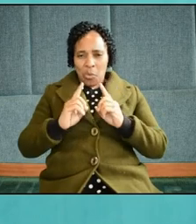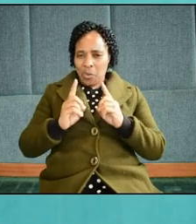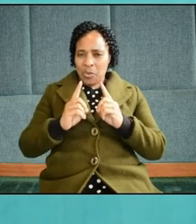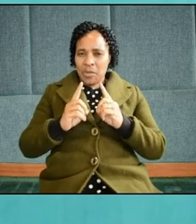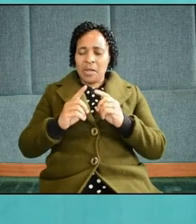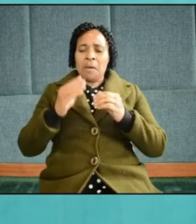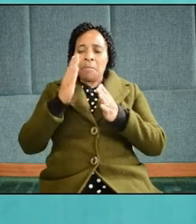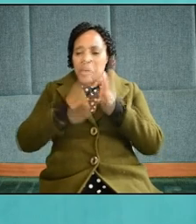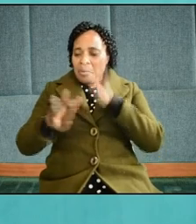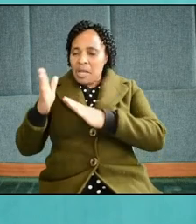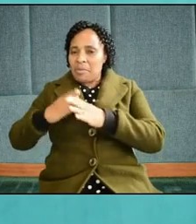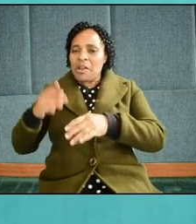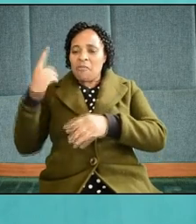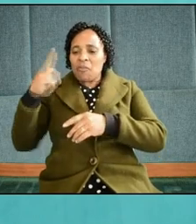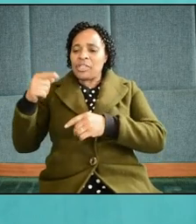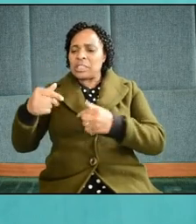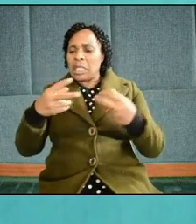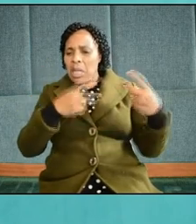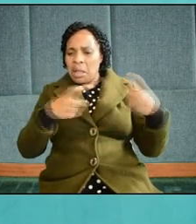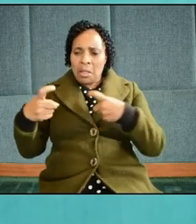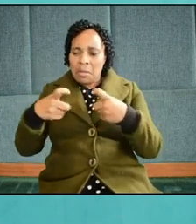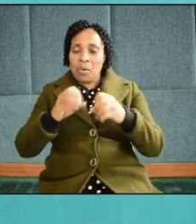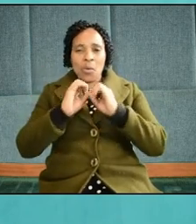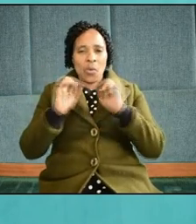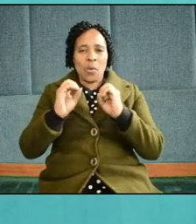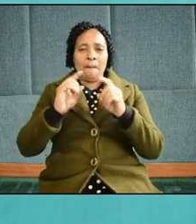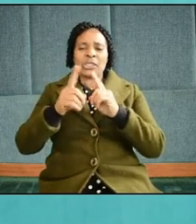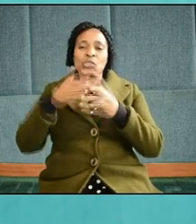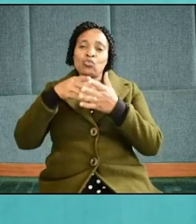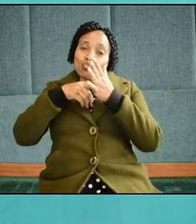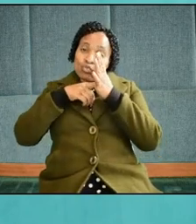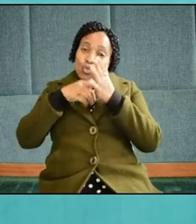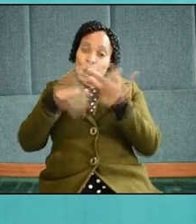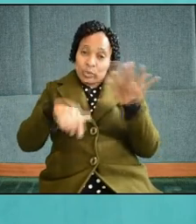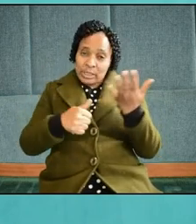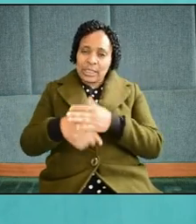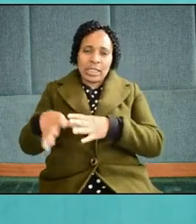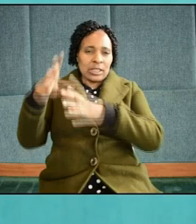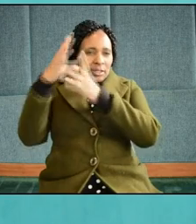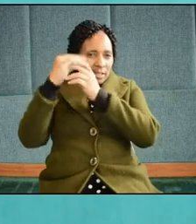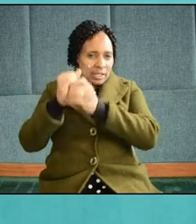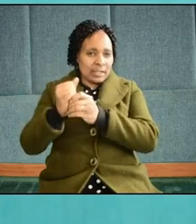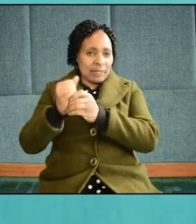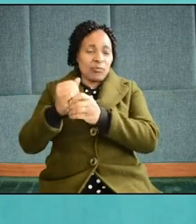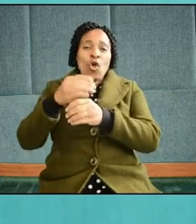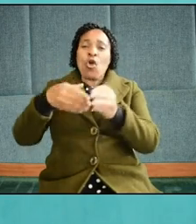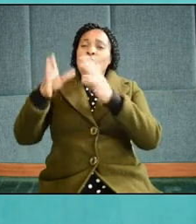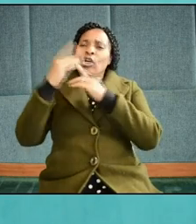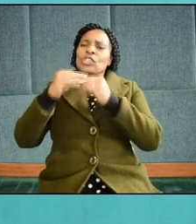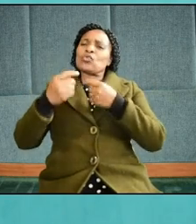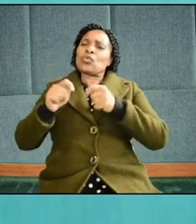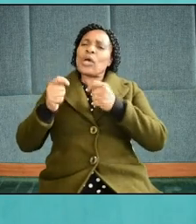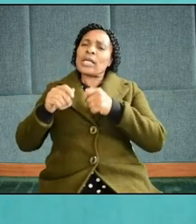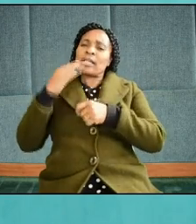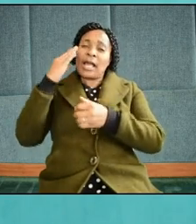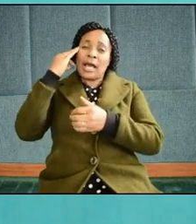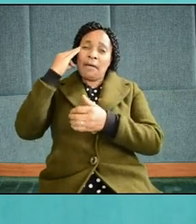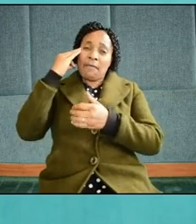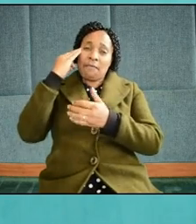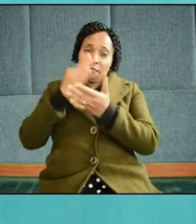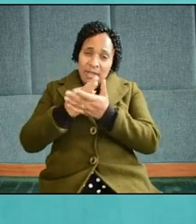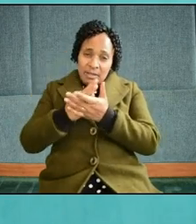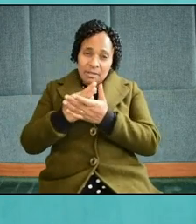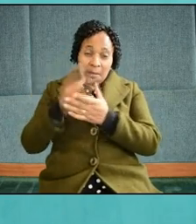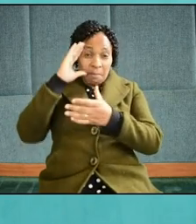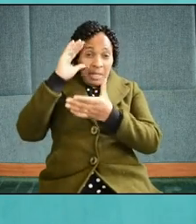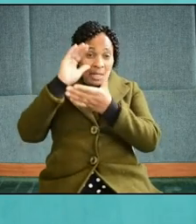not having prepared for battle. But it's just a show of trust. So God is testing their faith to see if they believe him. Are they